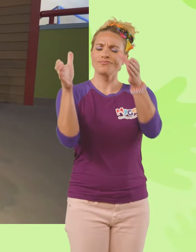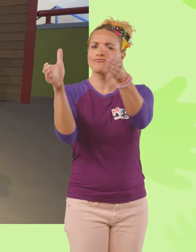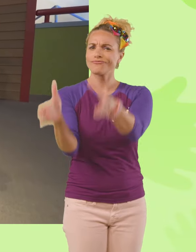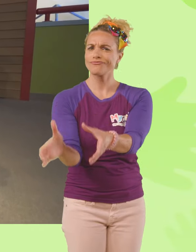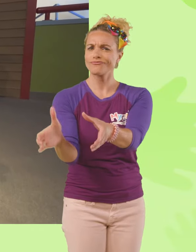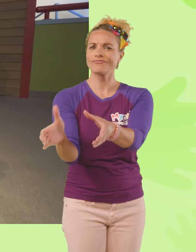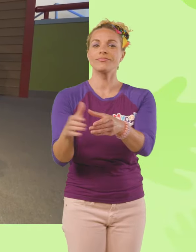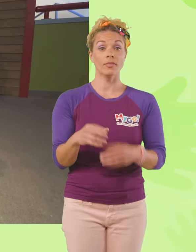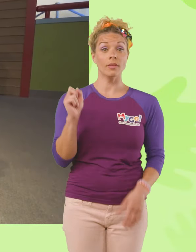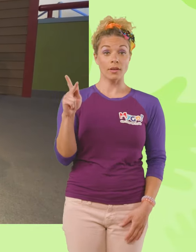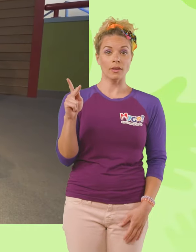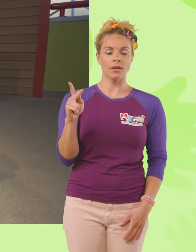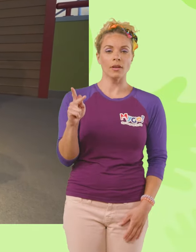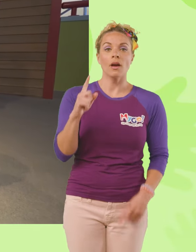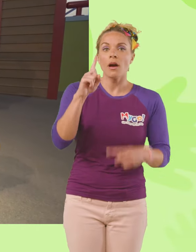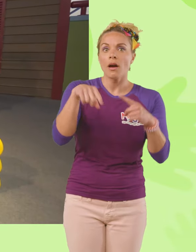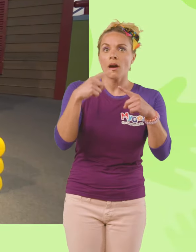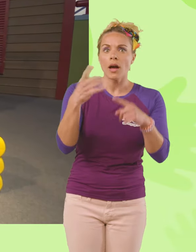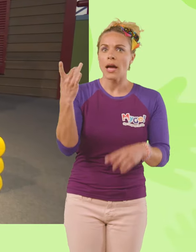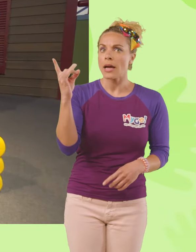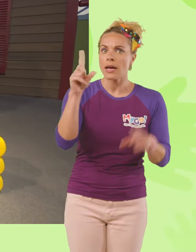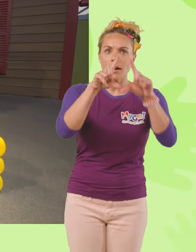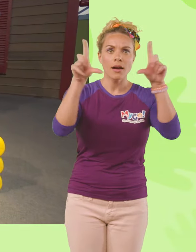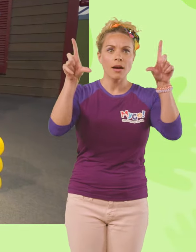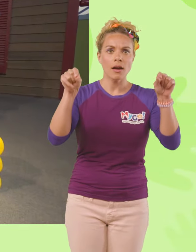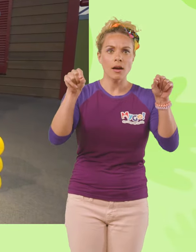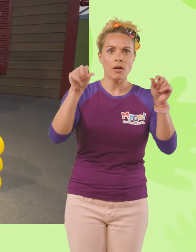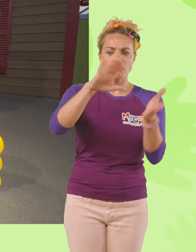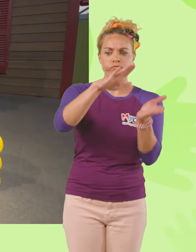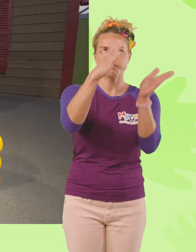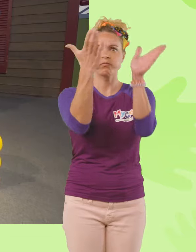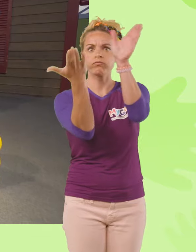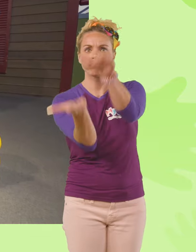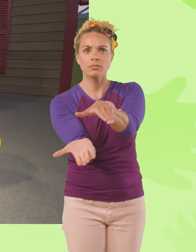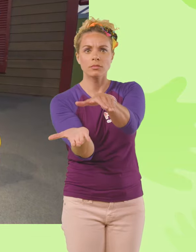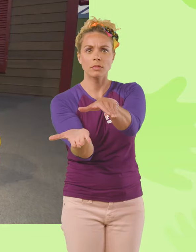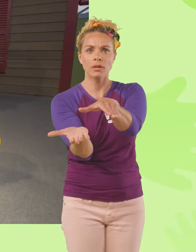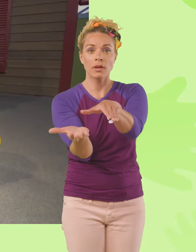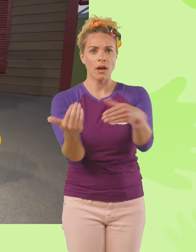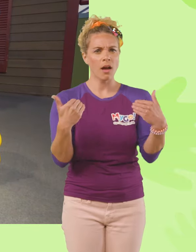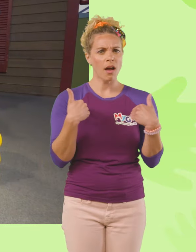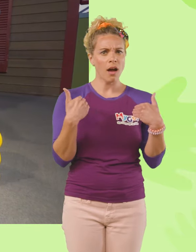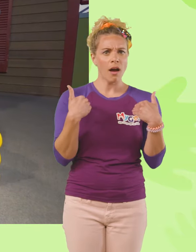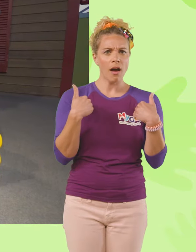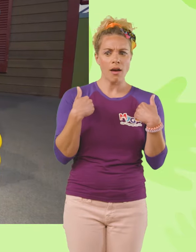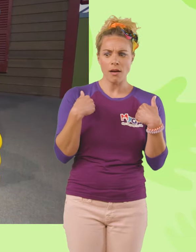here. Okay, so when those 18 bricks fell down, they were comprised of